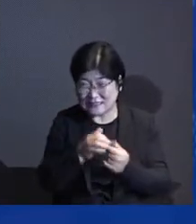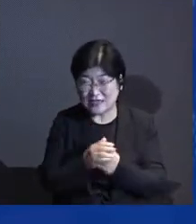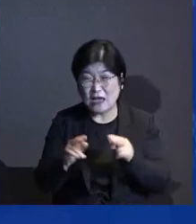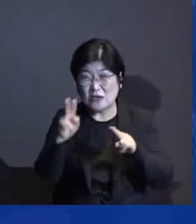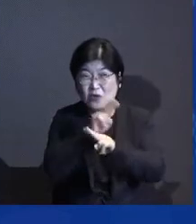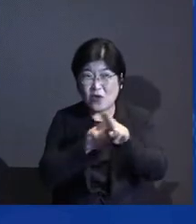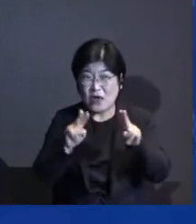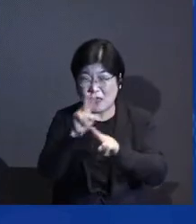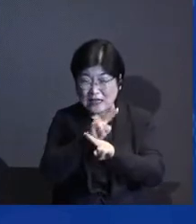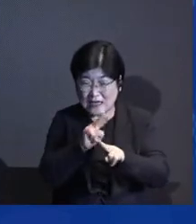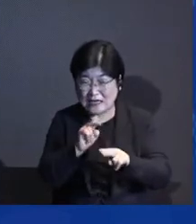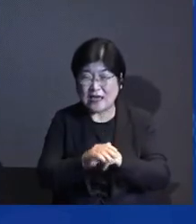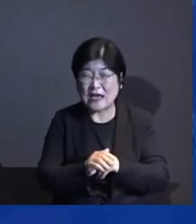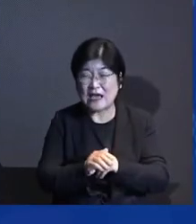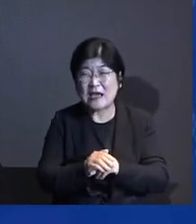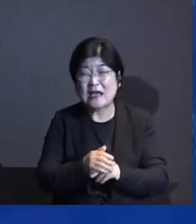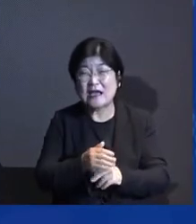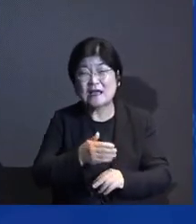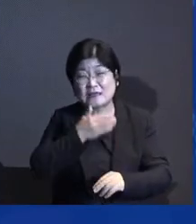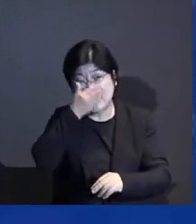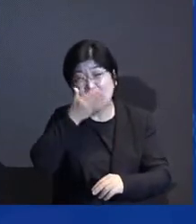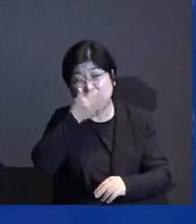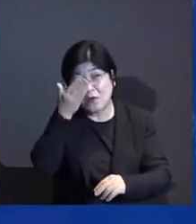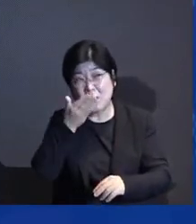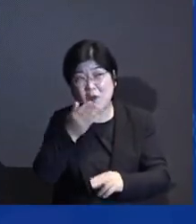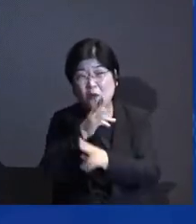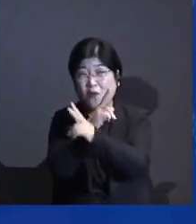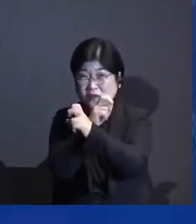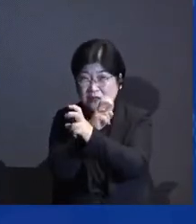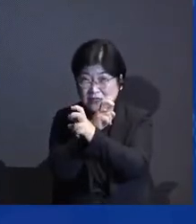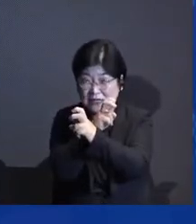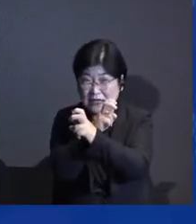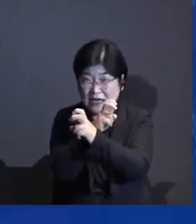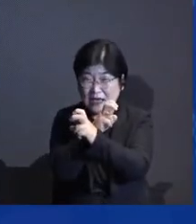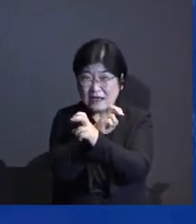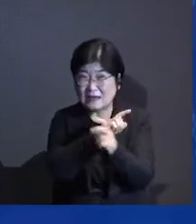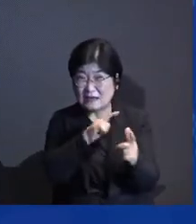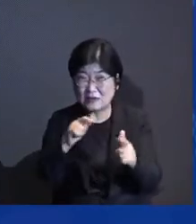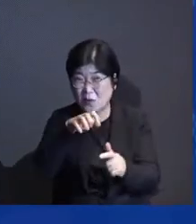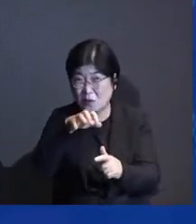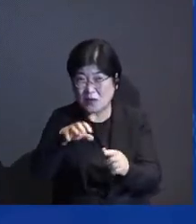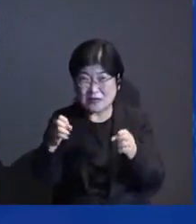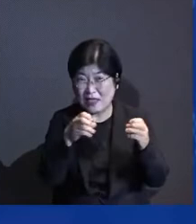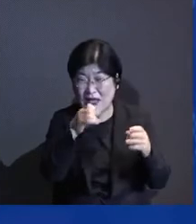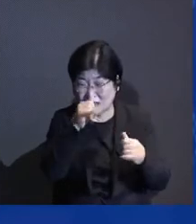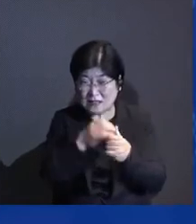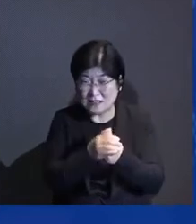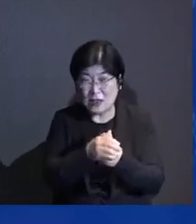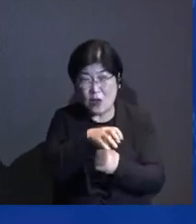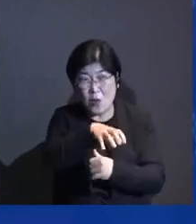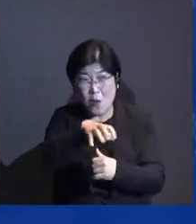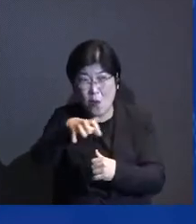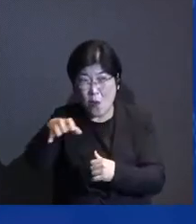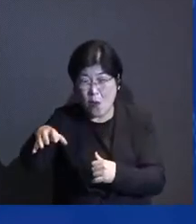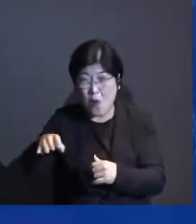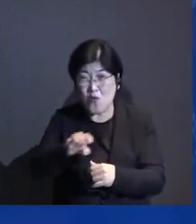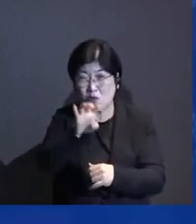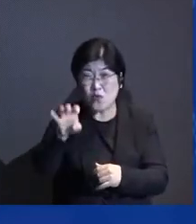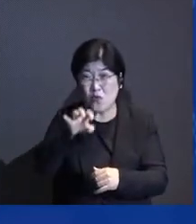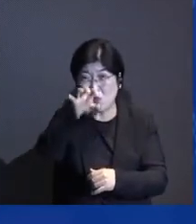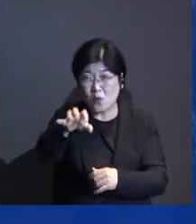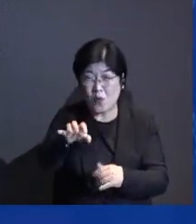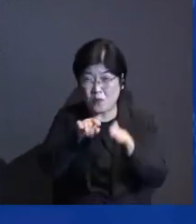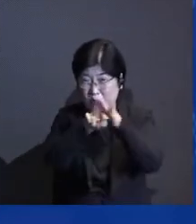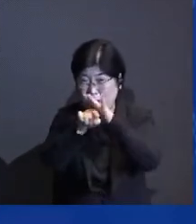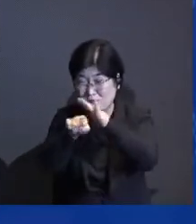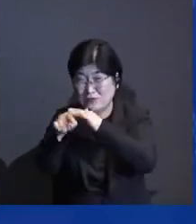Czech Republic, and Austria. So we have visited different countries in Europe, and now it's time to